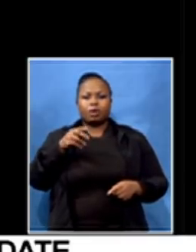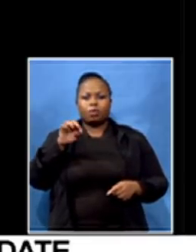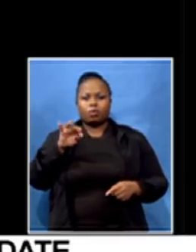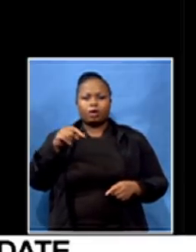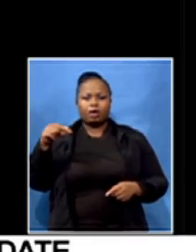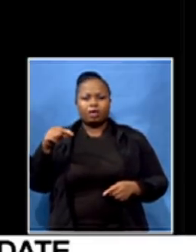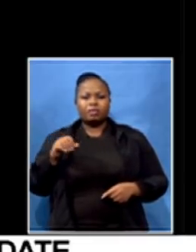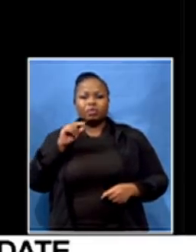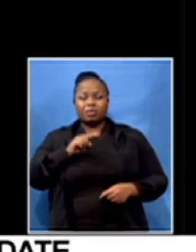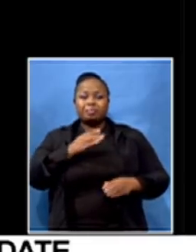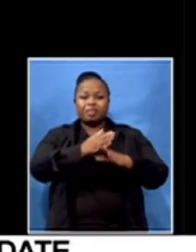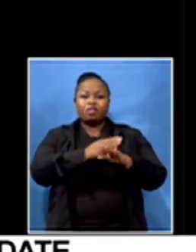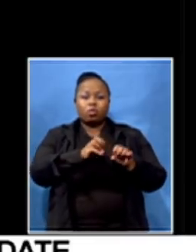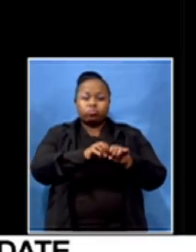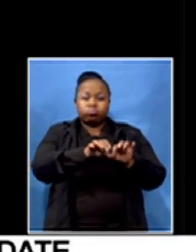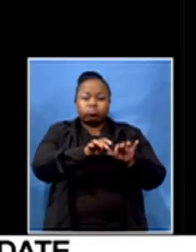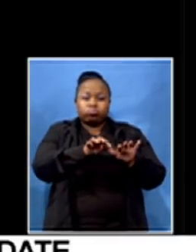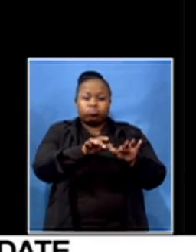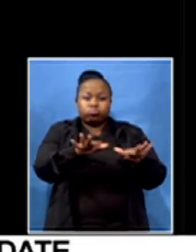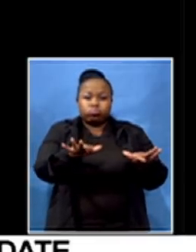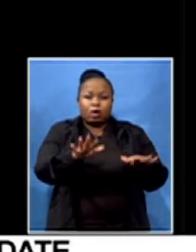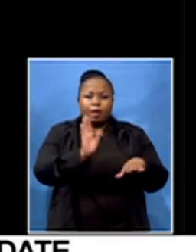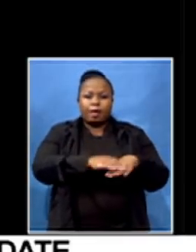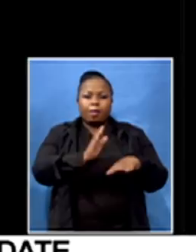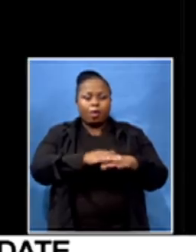country where there was a rapid increase in the